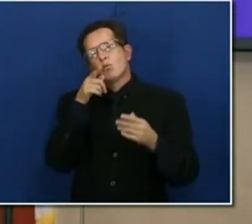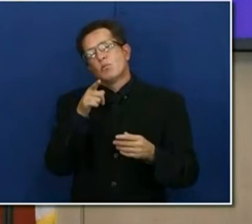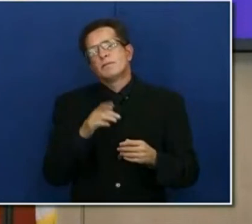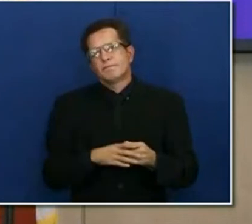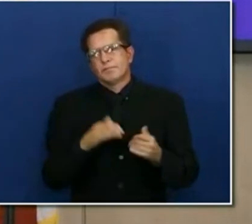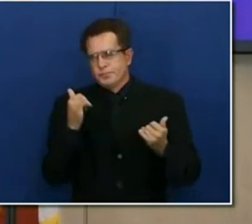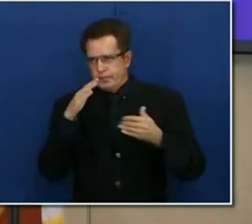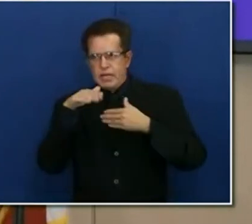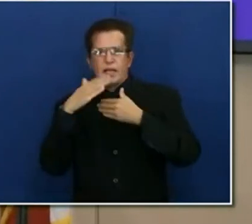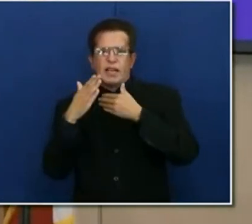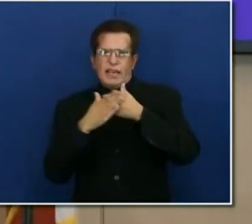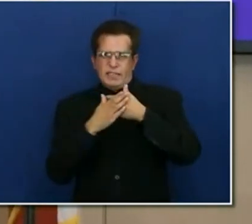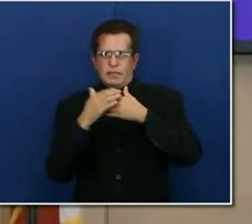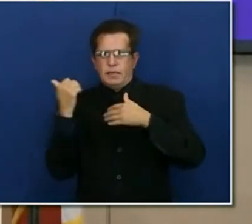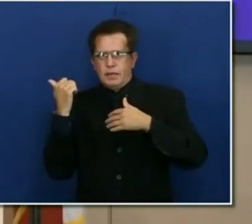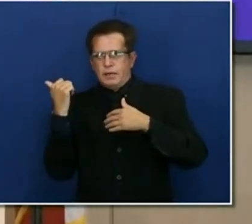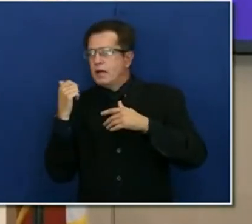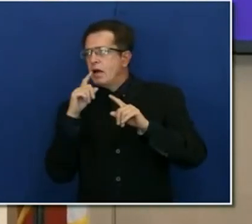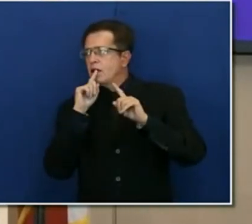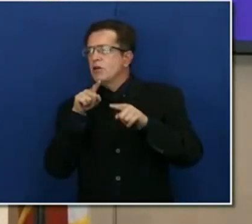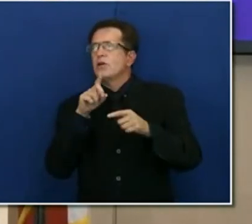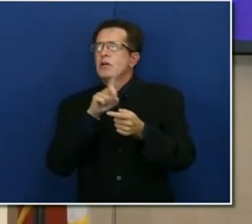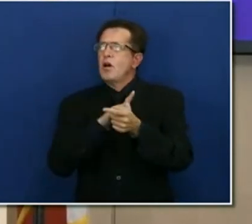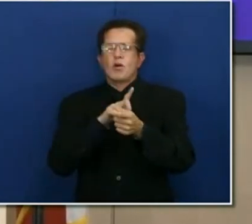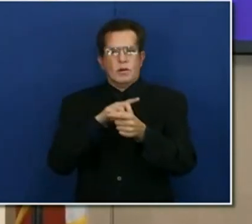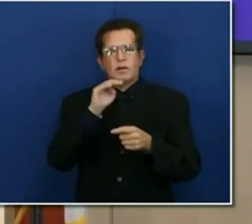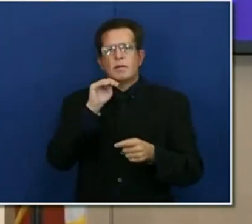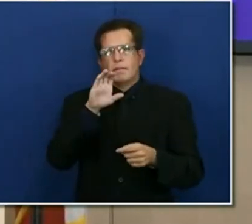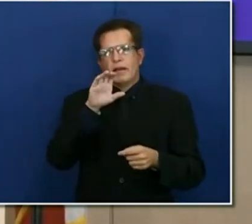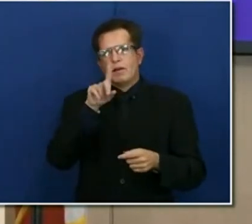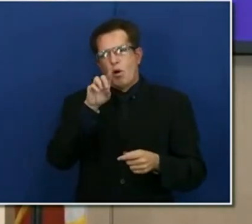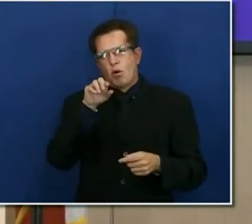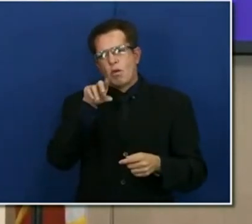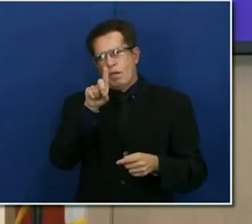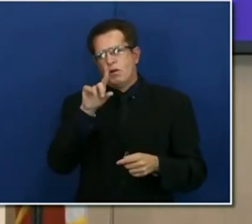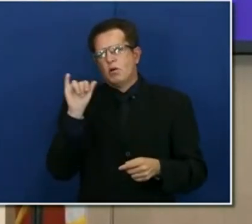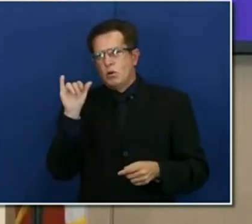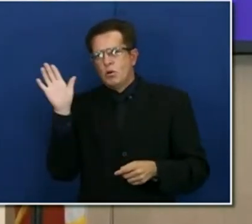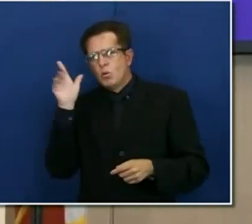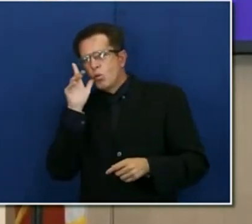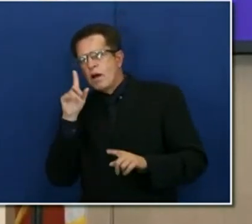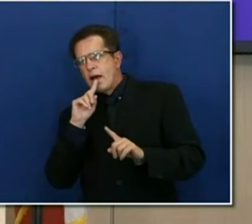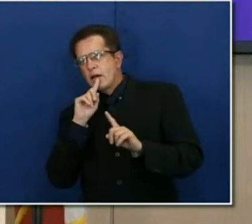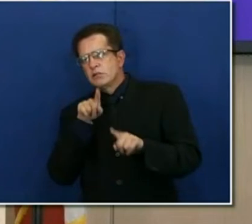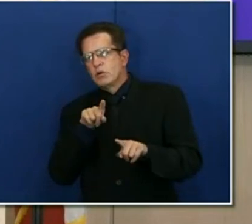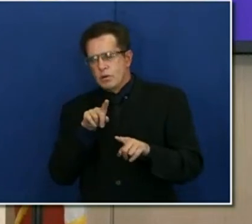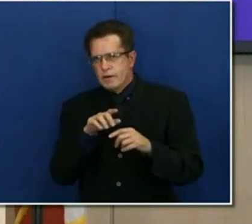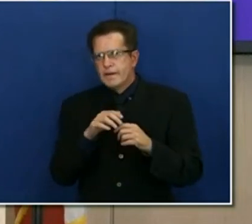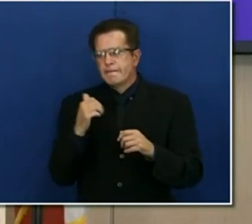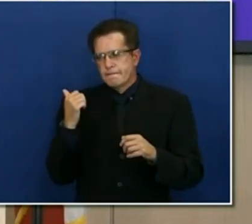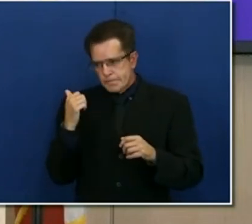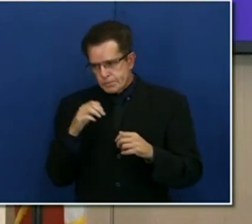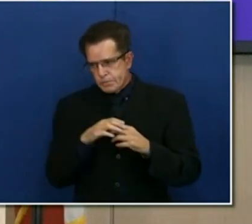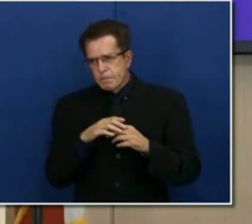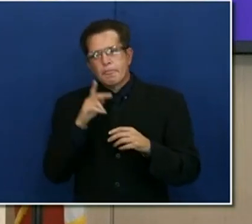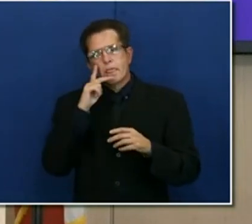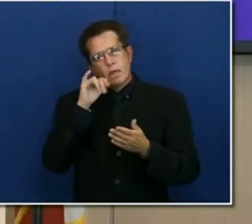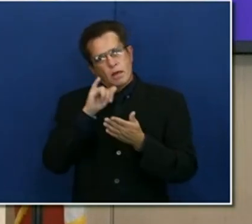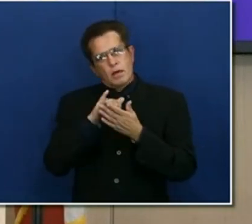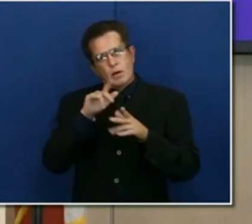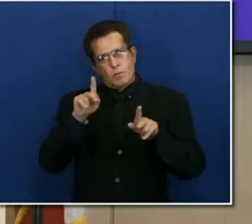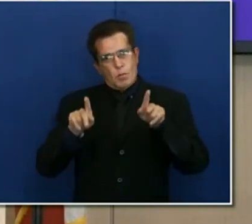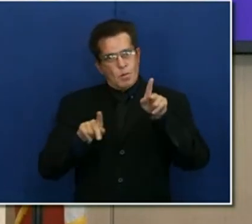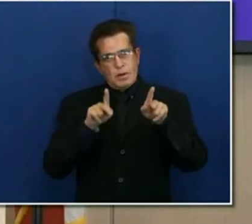This next question is going to be responded to by Dr. McDonald, and it has to do with people that have passed away that maybe